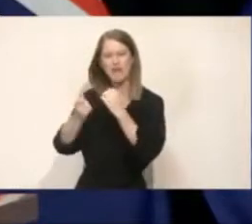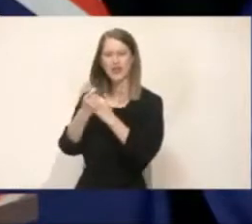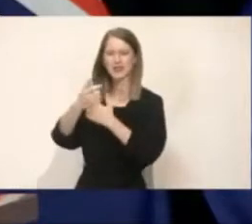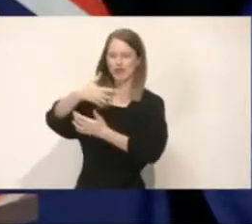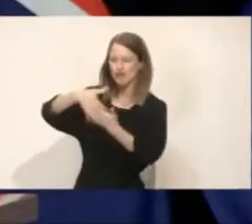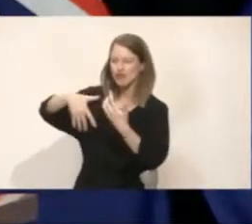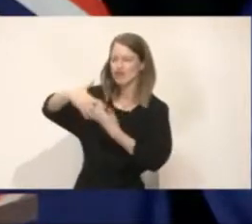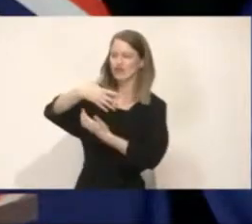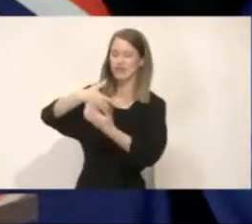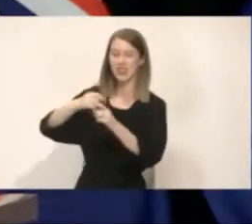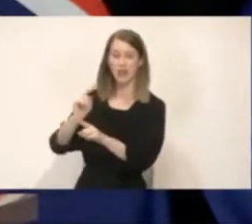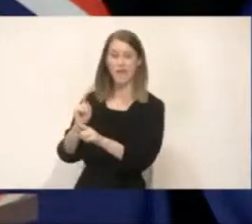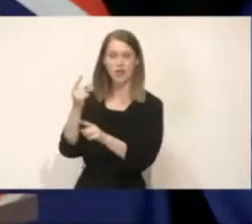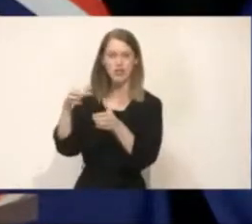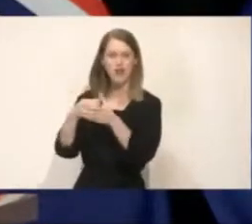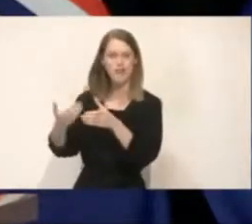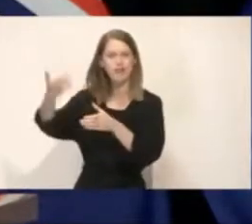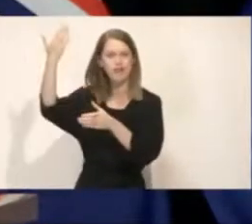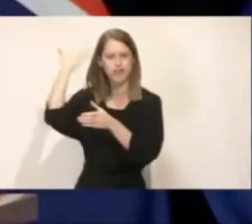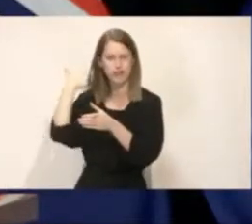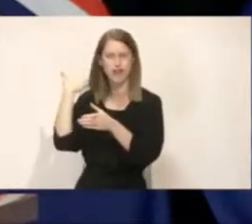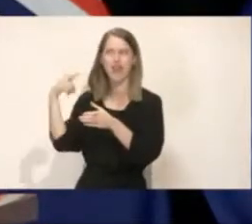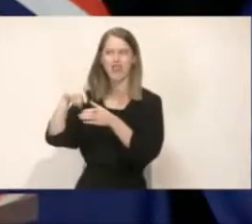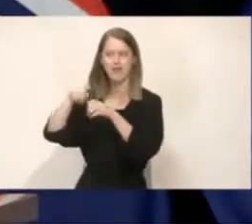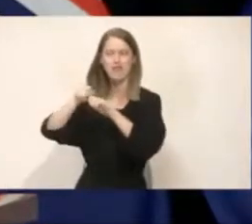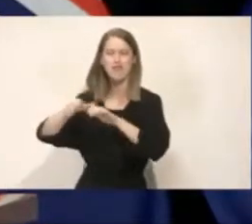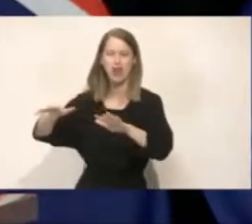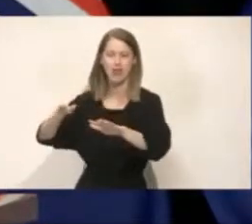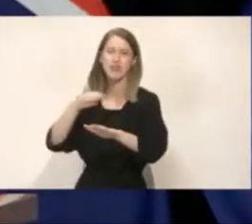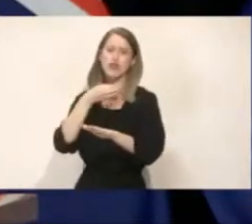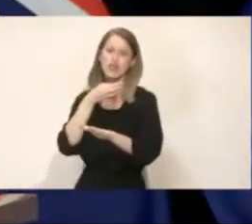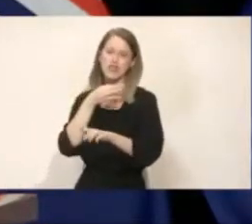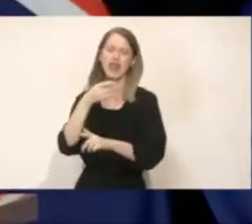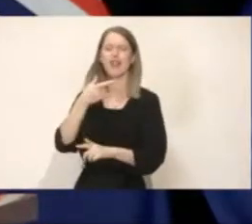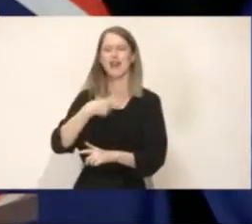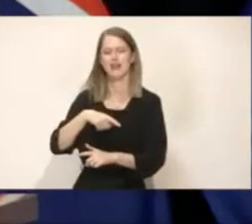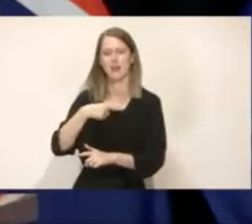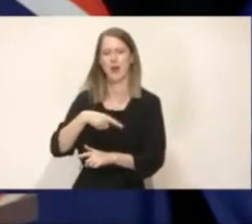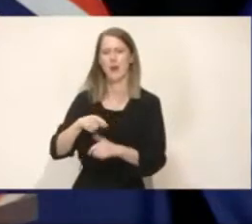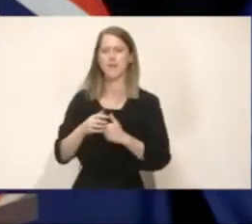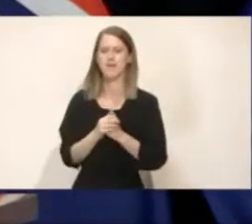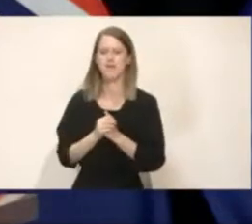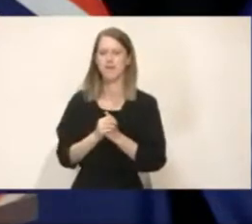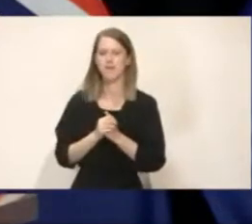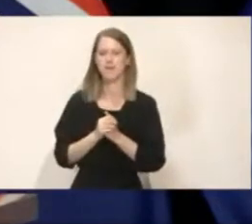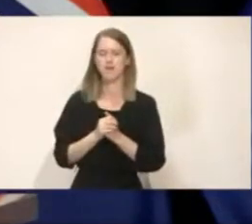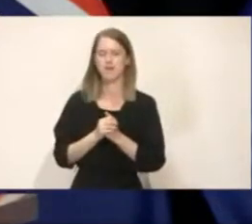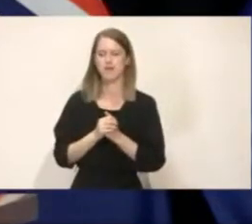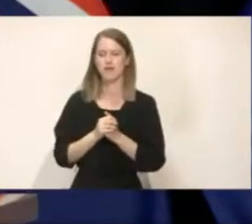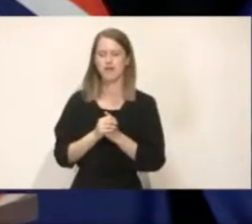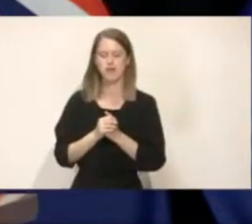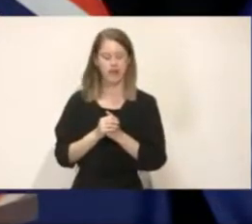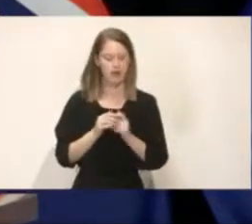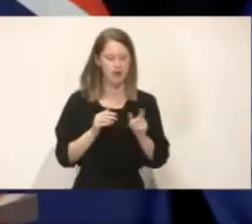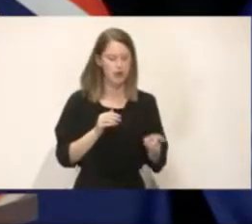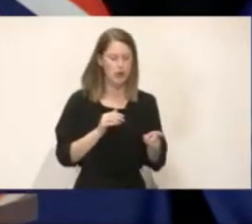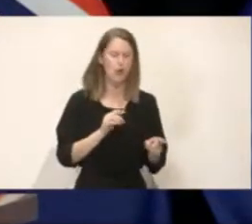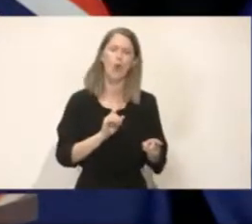in our first cluster were quite risky and presented significant challenge. But having that health station at